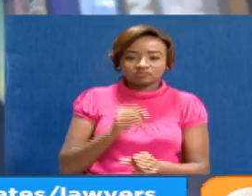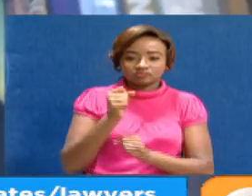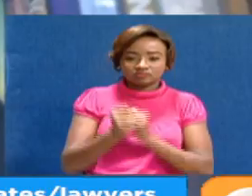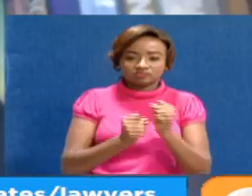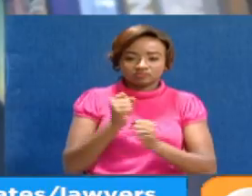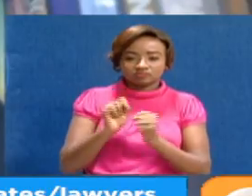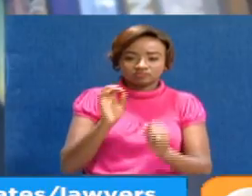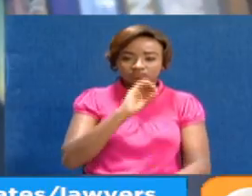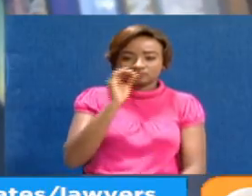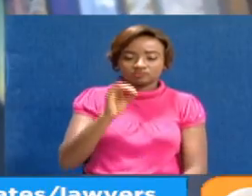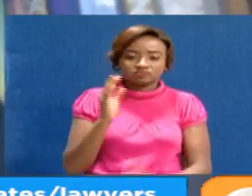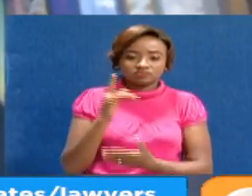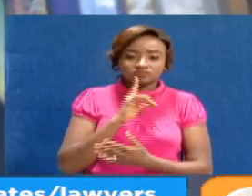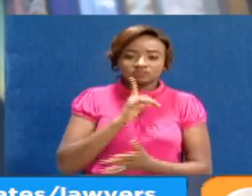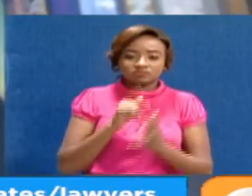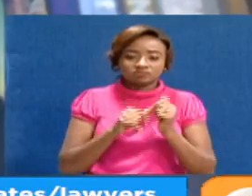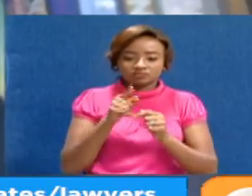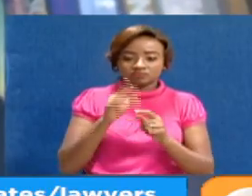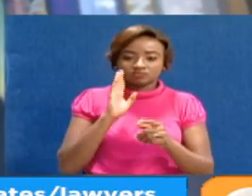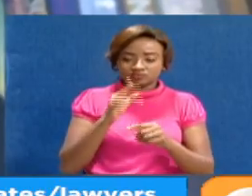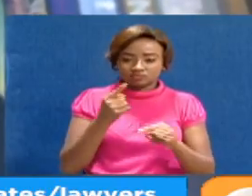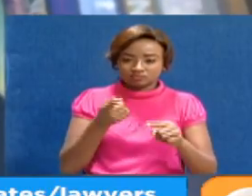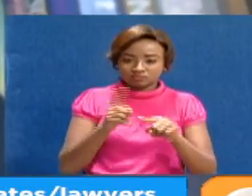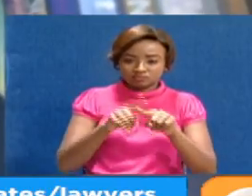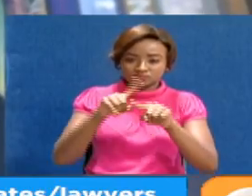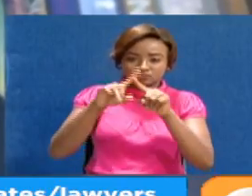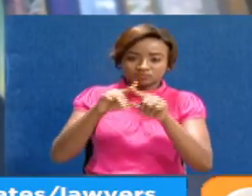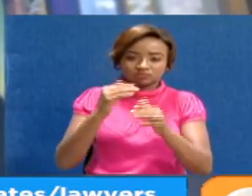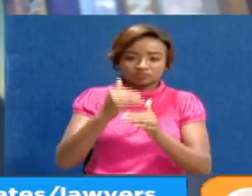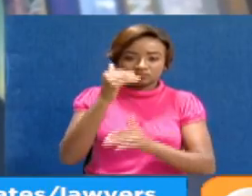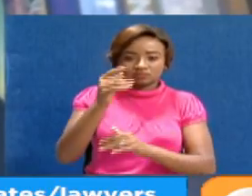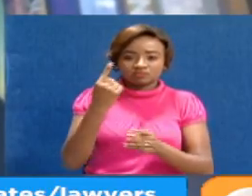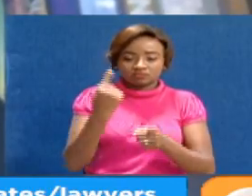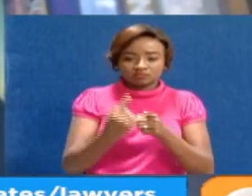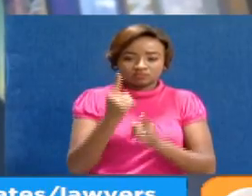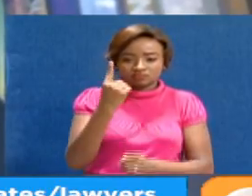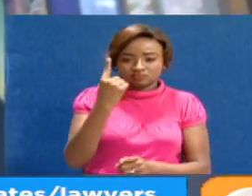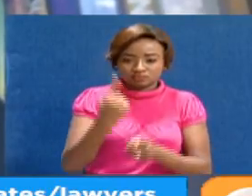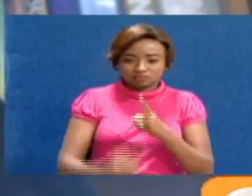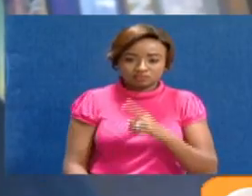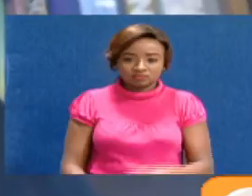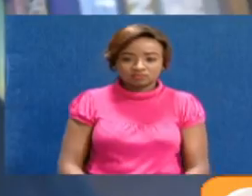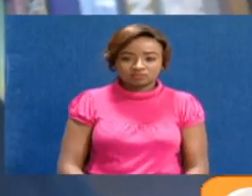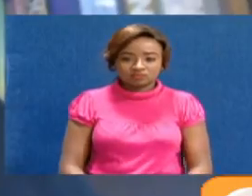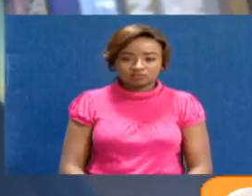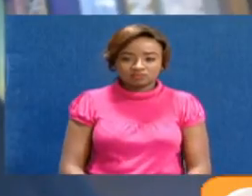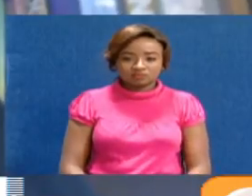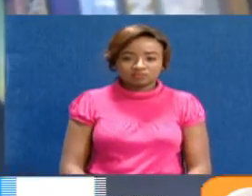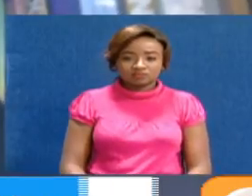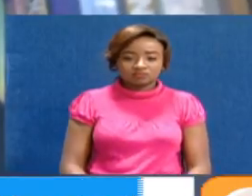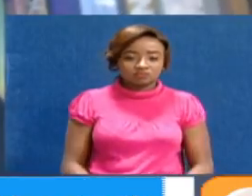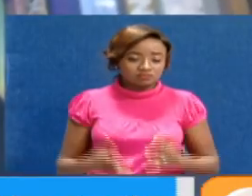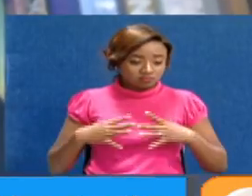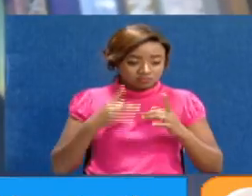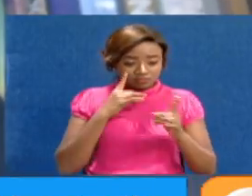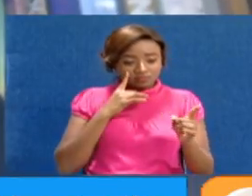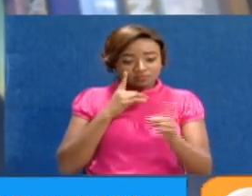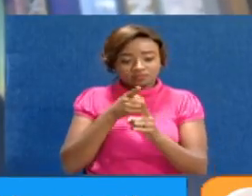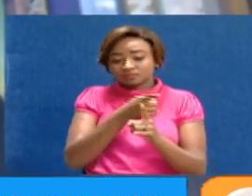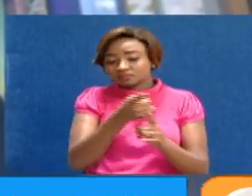55% opined that it will increase in the next 1 year. And really, perceptions are driven by reality, what they see on the